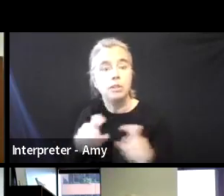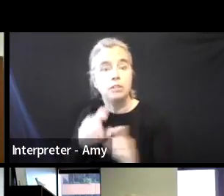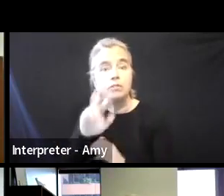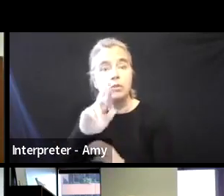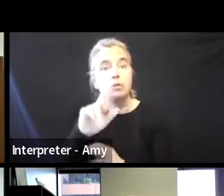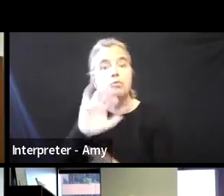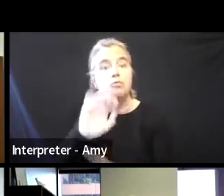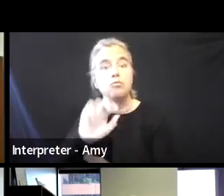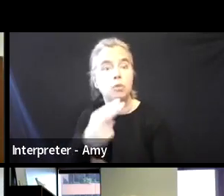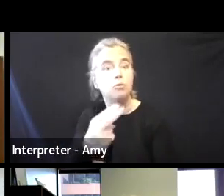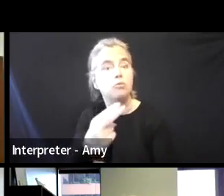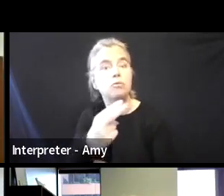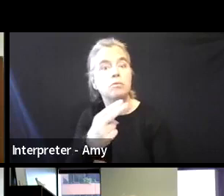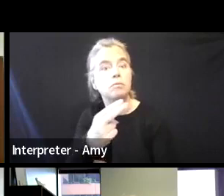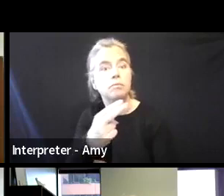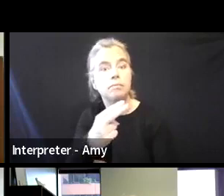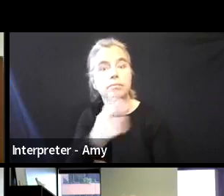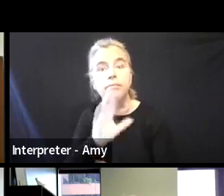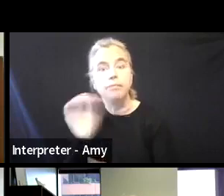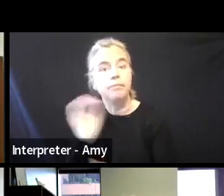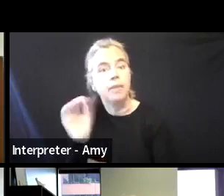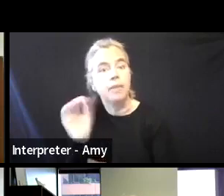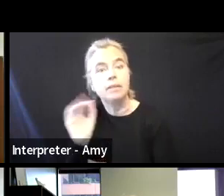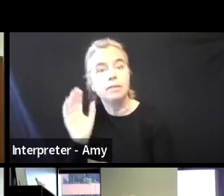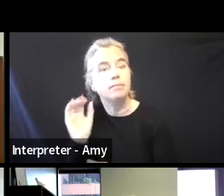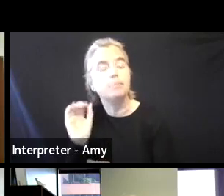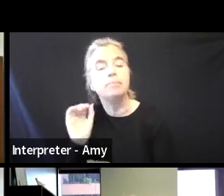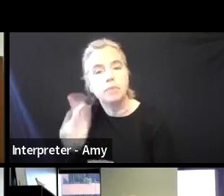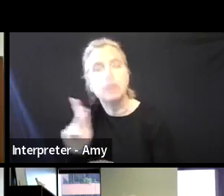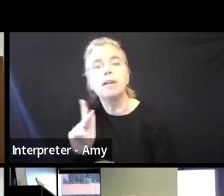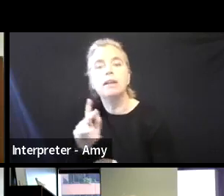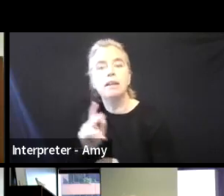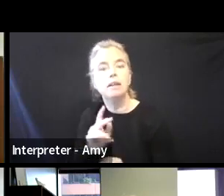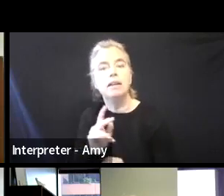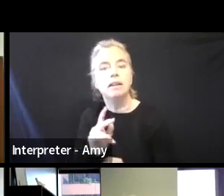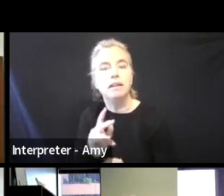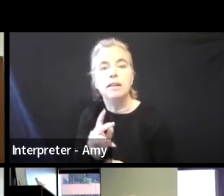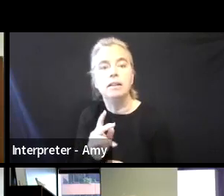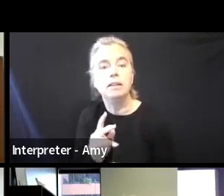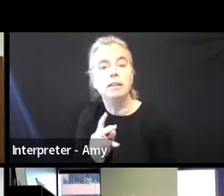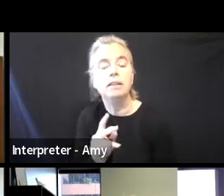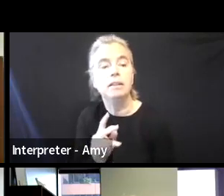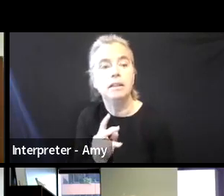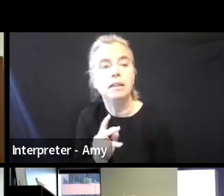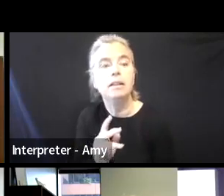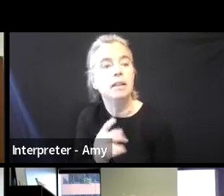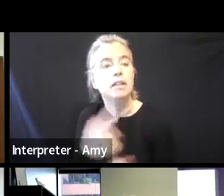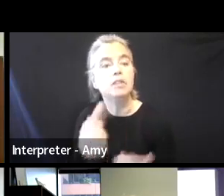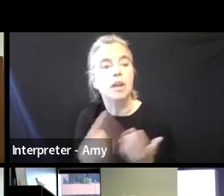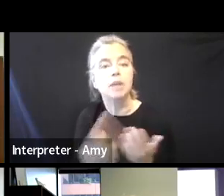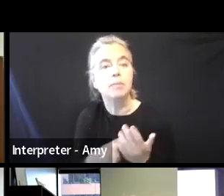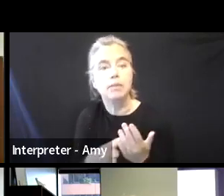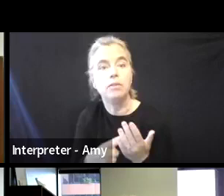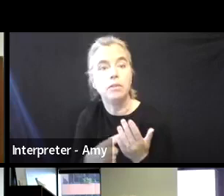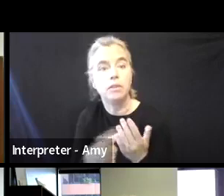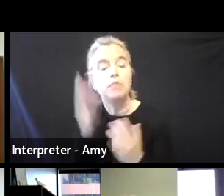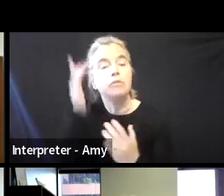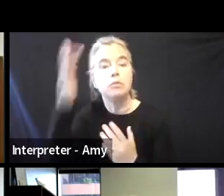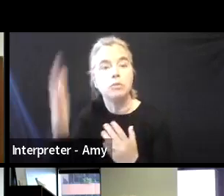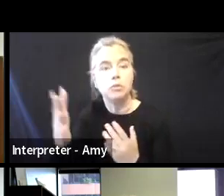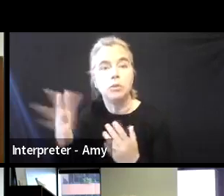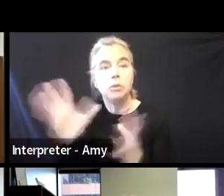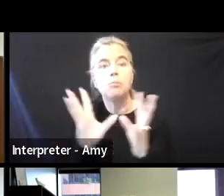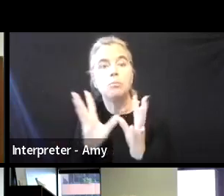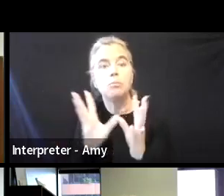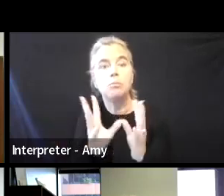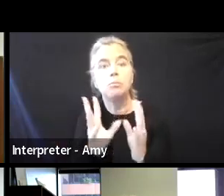Hearing none, Meyer, will you bring us up to date on the future board meetings and committee meetings? Yes,